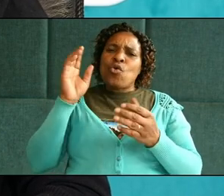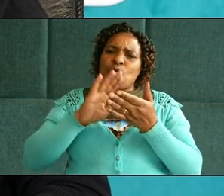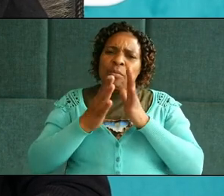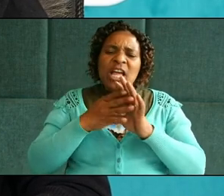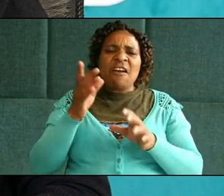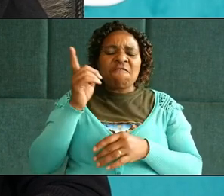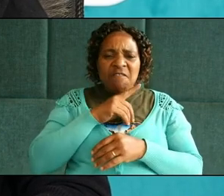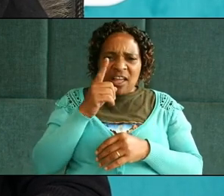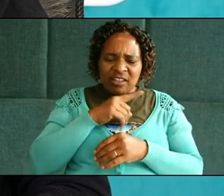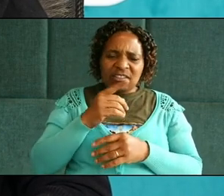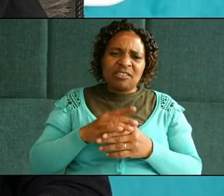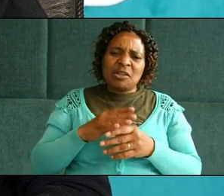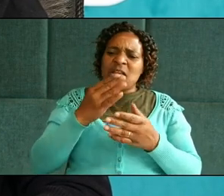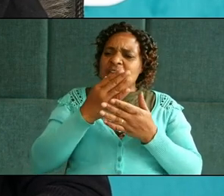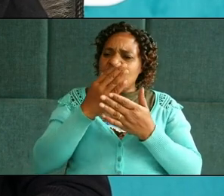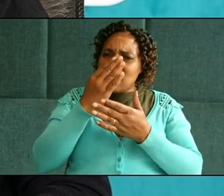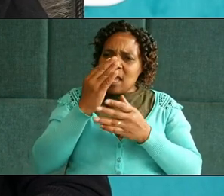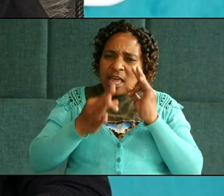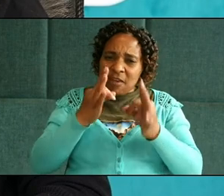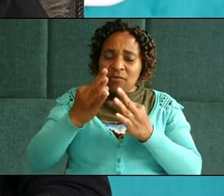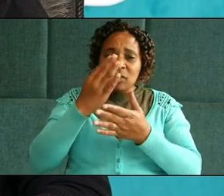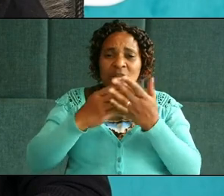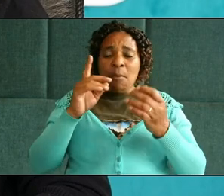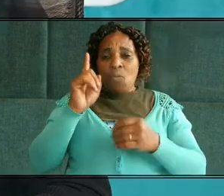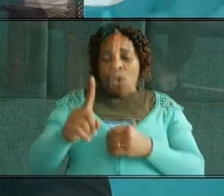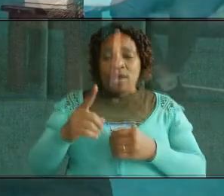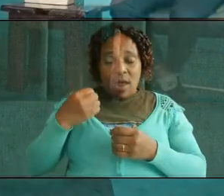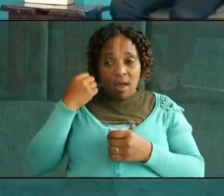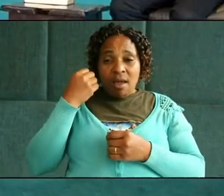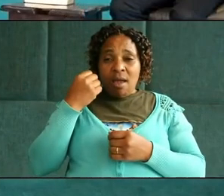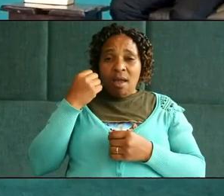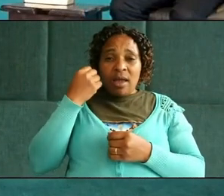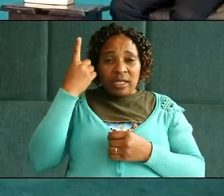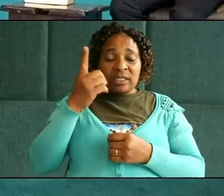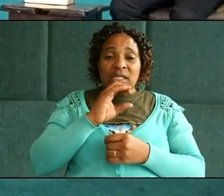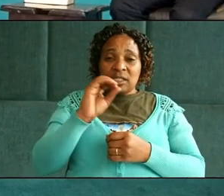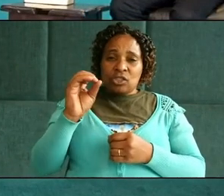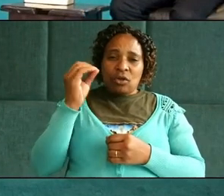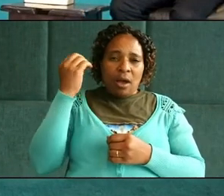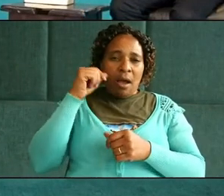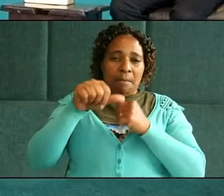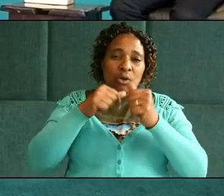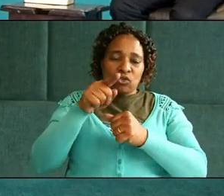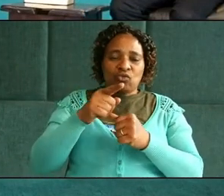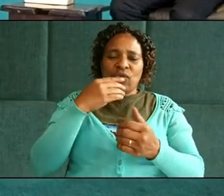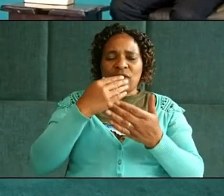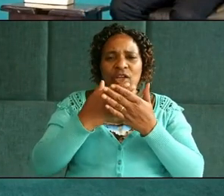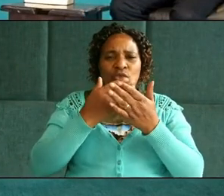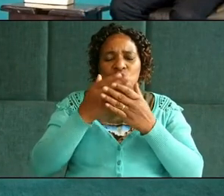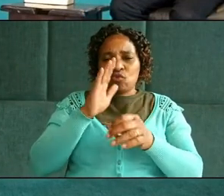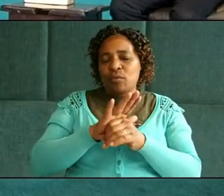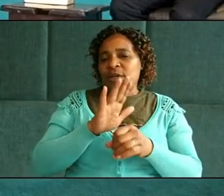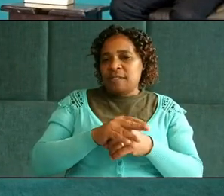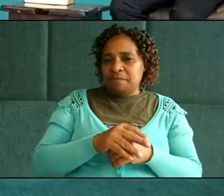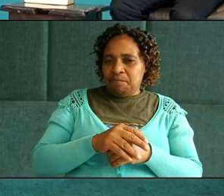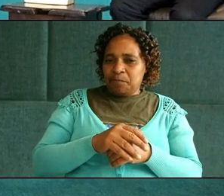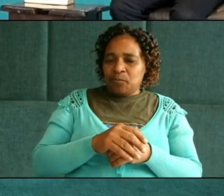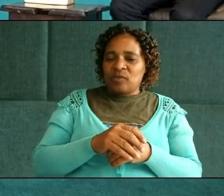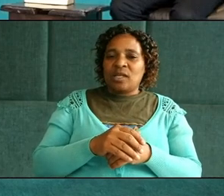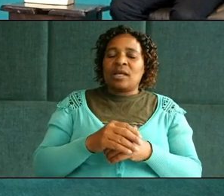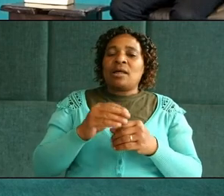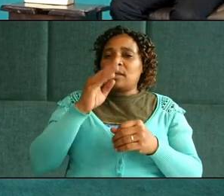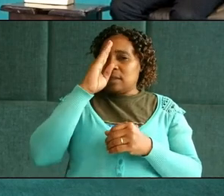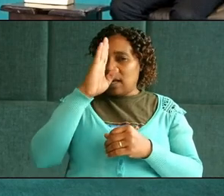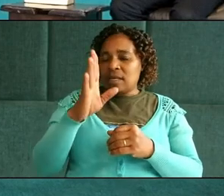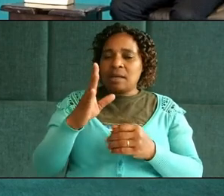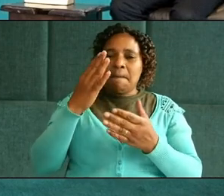one who misunderstands you, then you'll never be at peace. Yeah. Thank you so much, Sid. So maybe we move to the